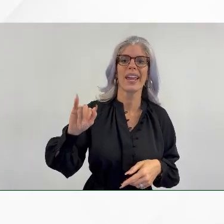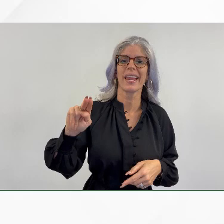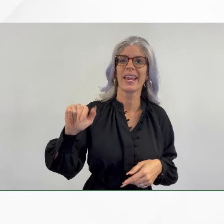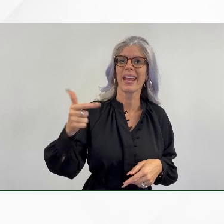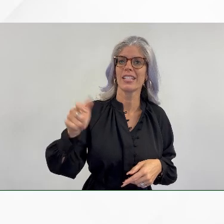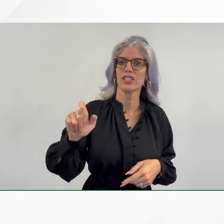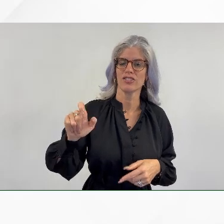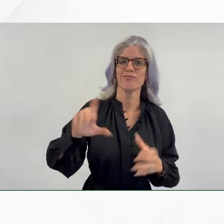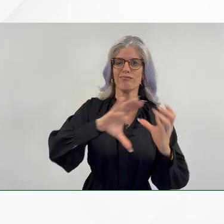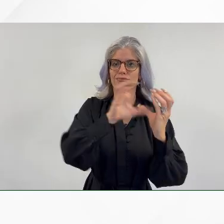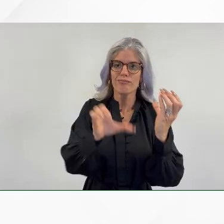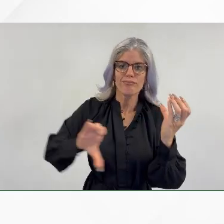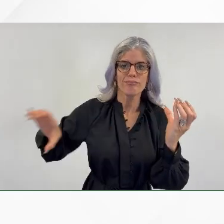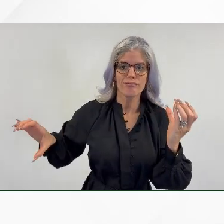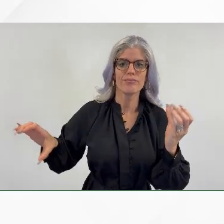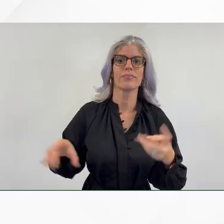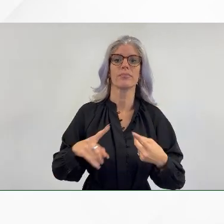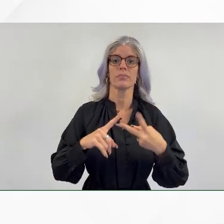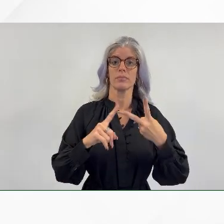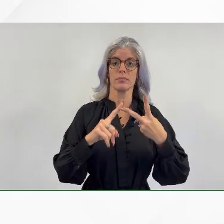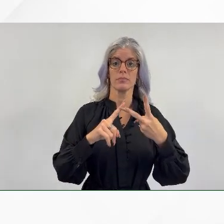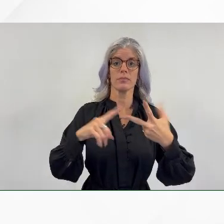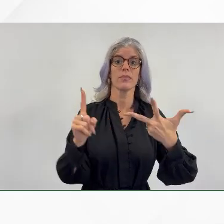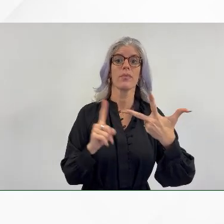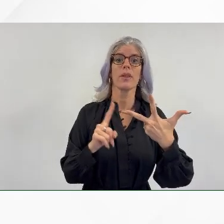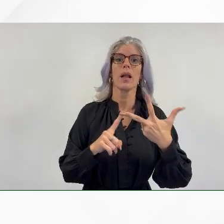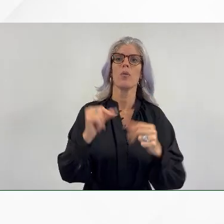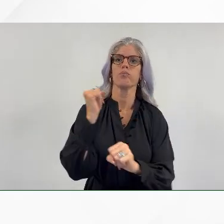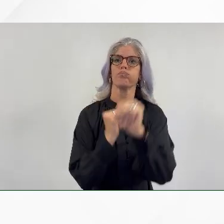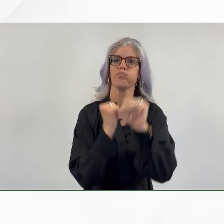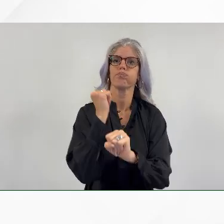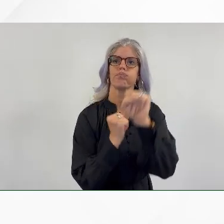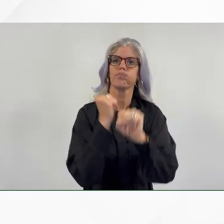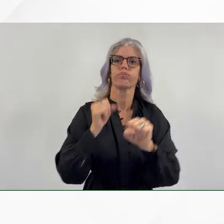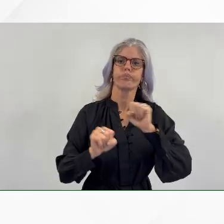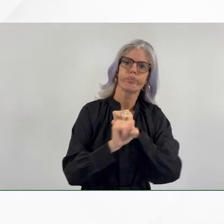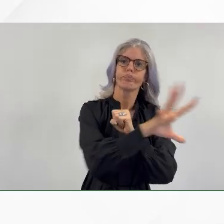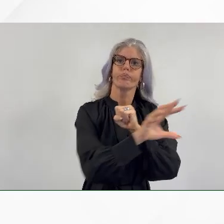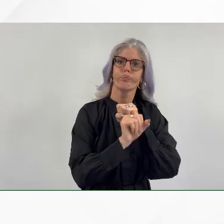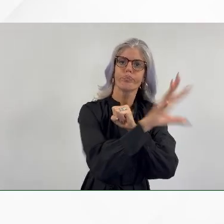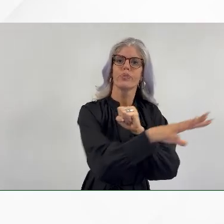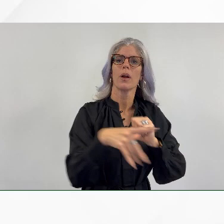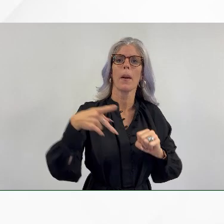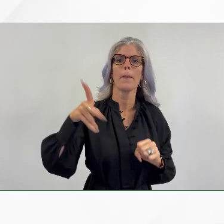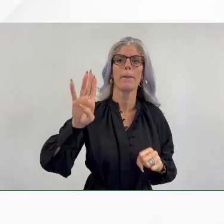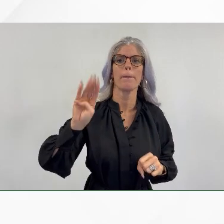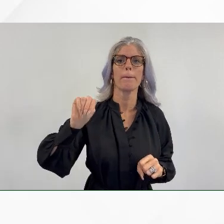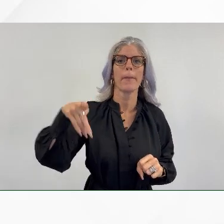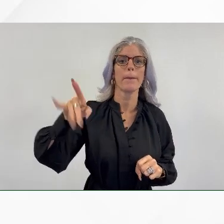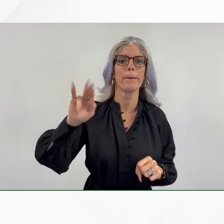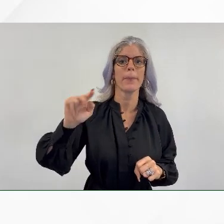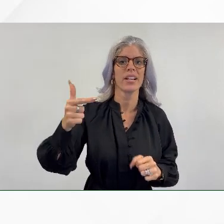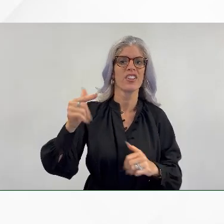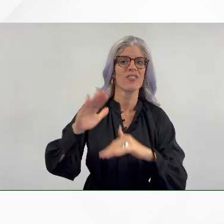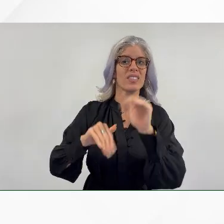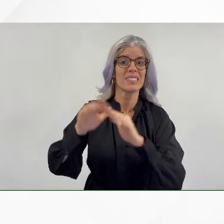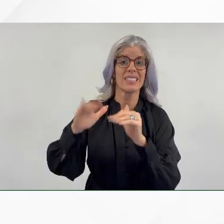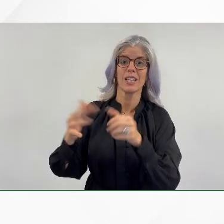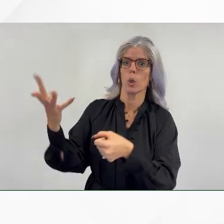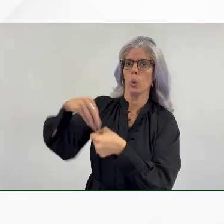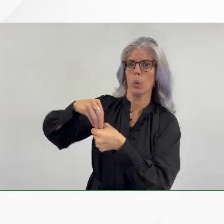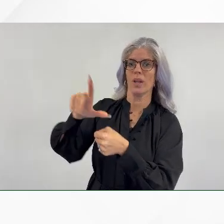So please, check with your water management district if you are unsure of the legal responsibility of your water control facility.